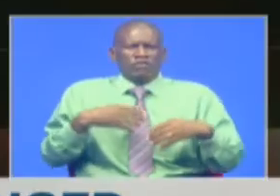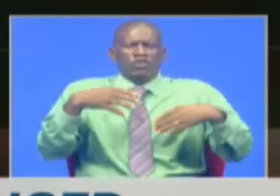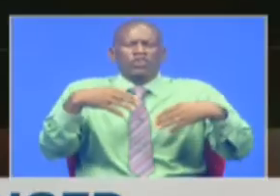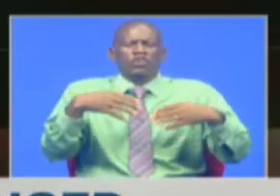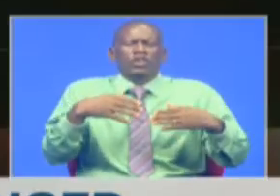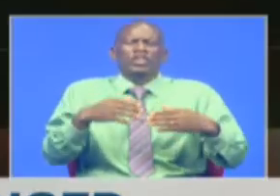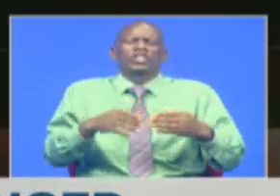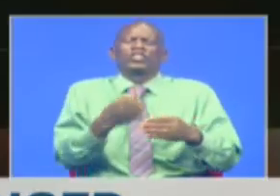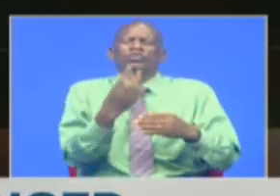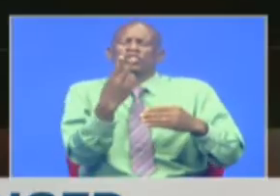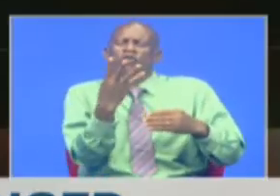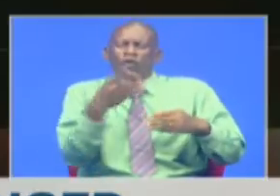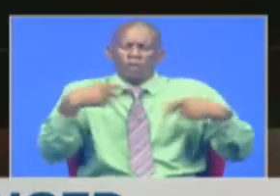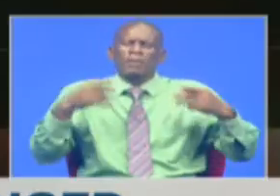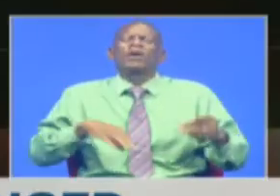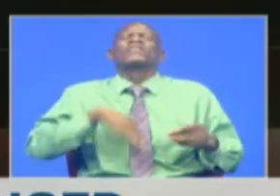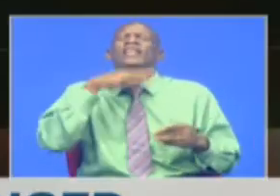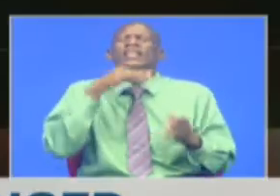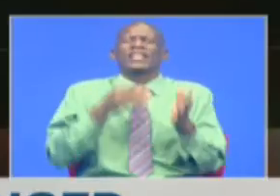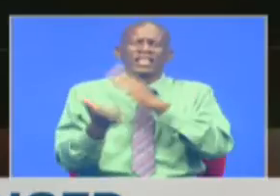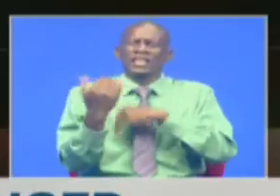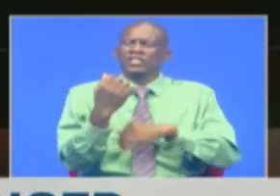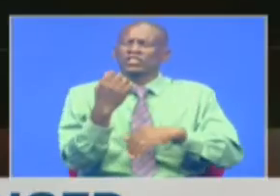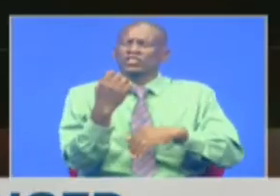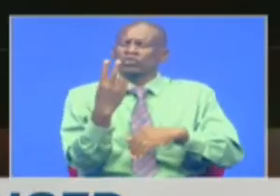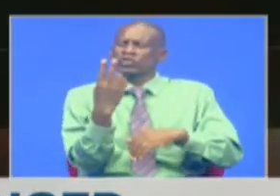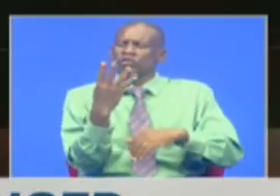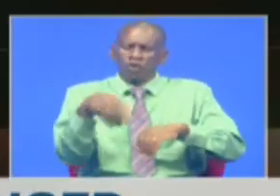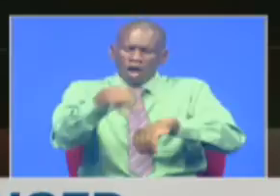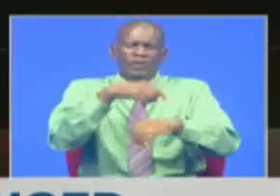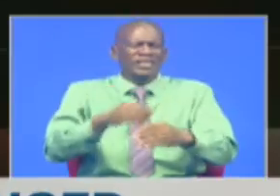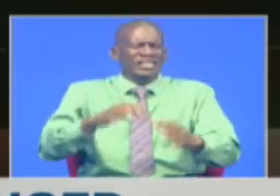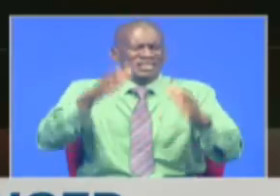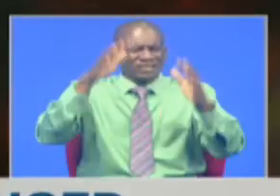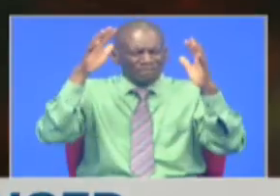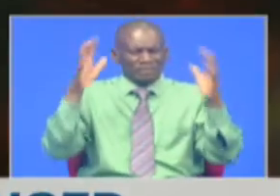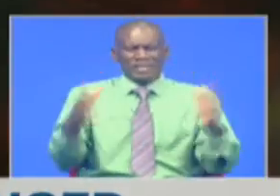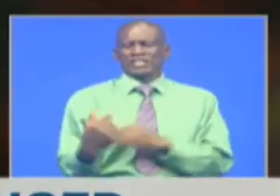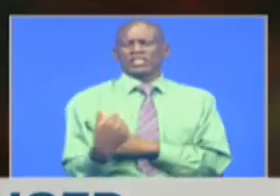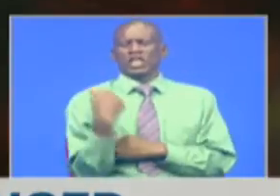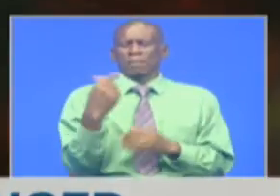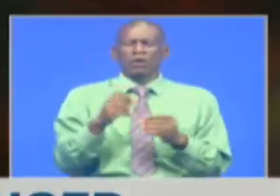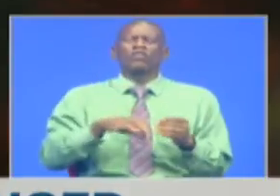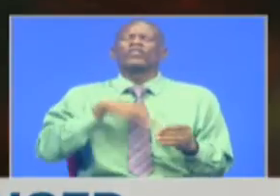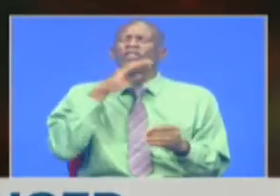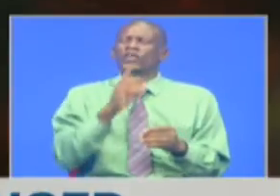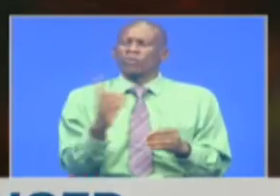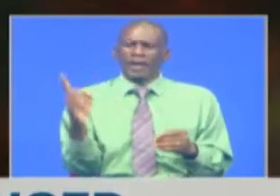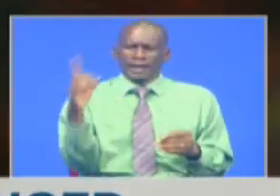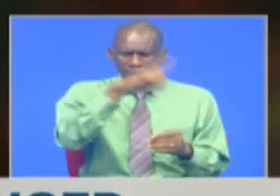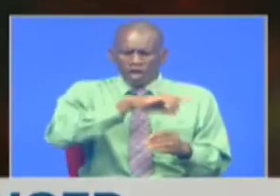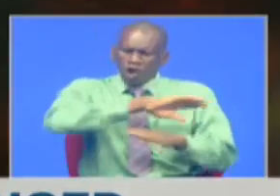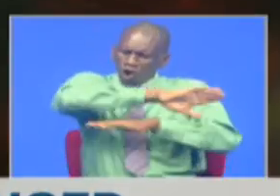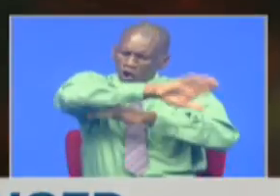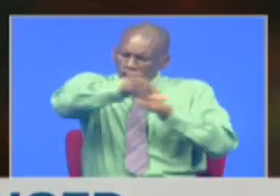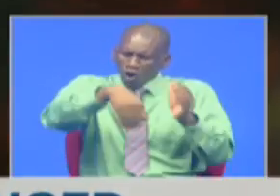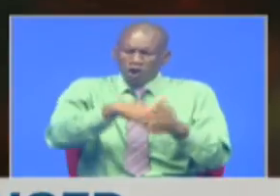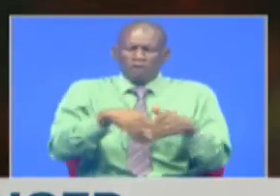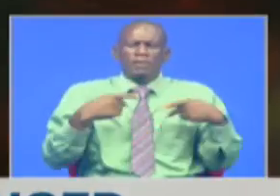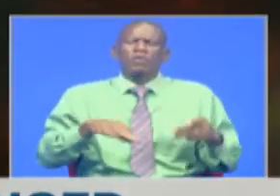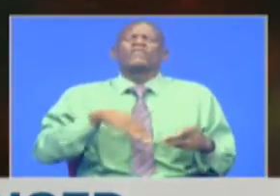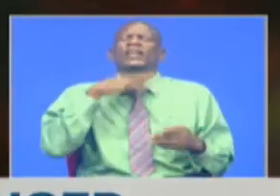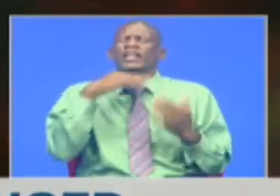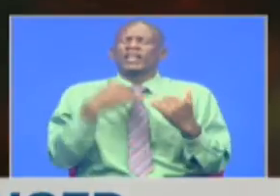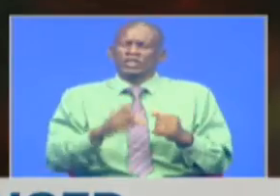in just 24 hours, the largest ever number of deaths in a day. The total death toll stands at